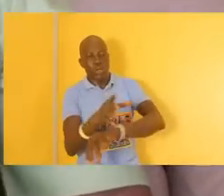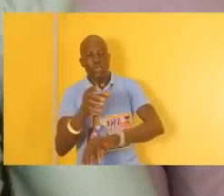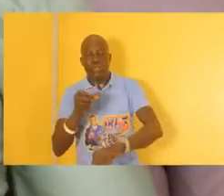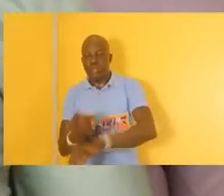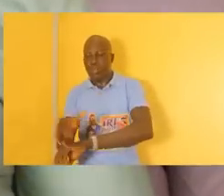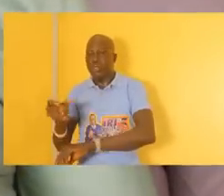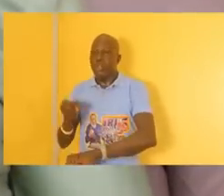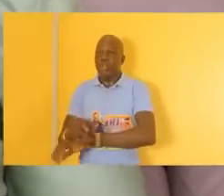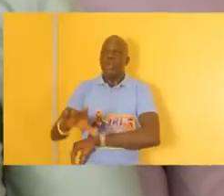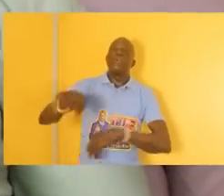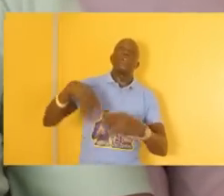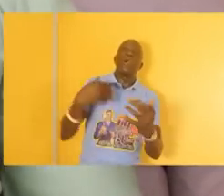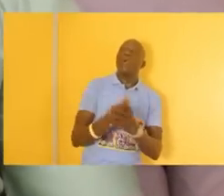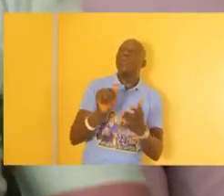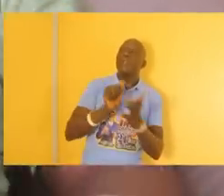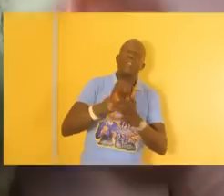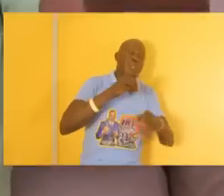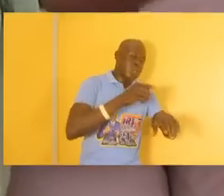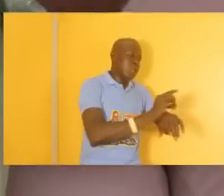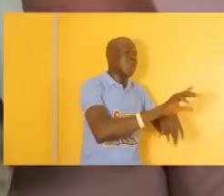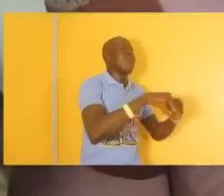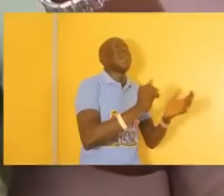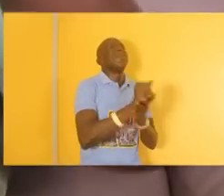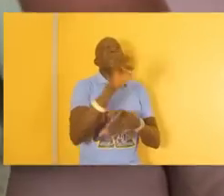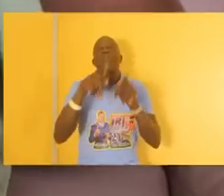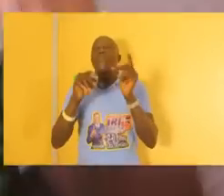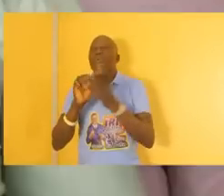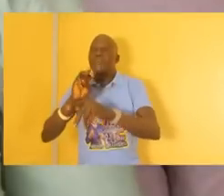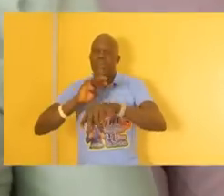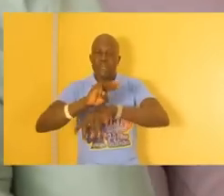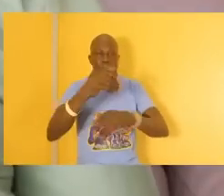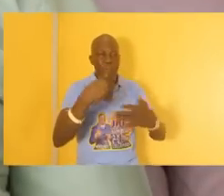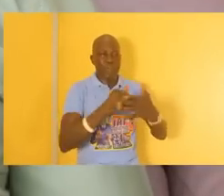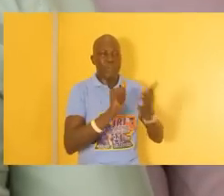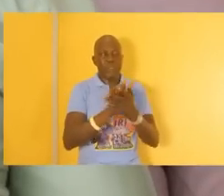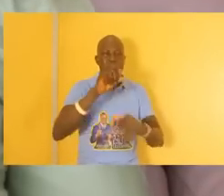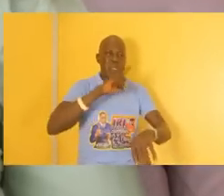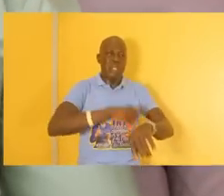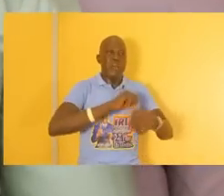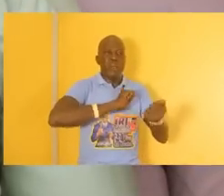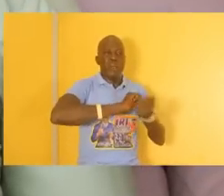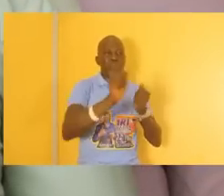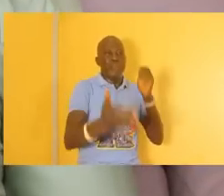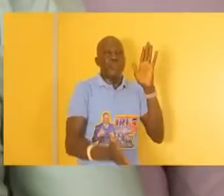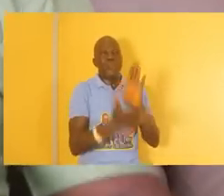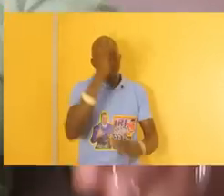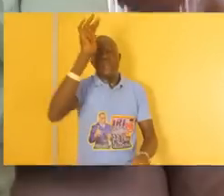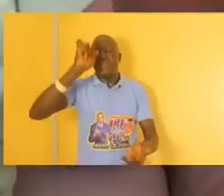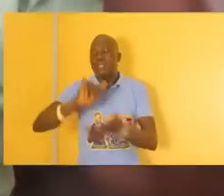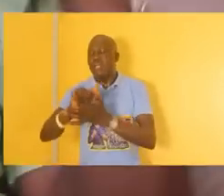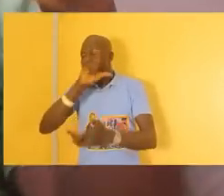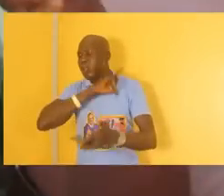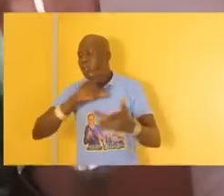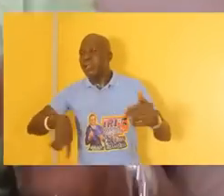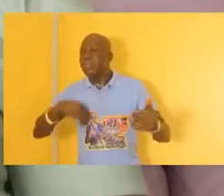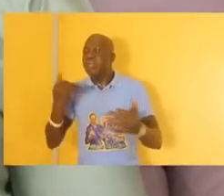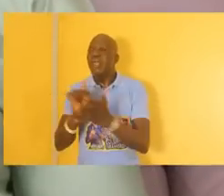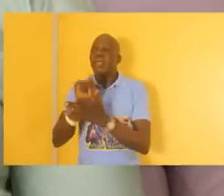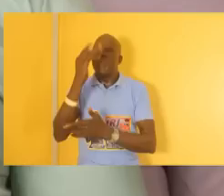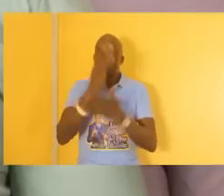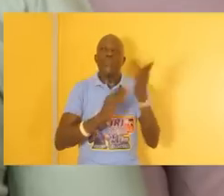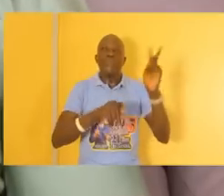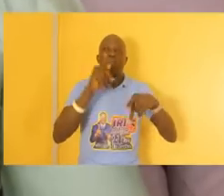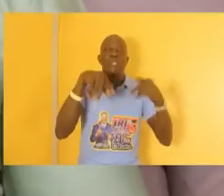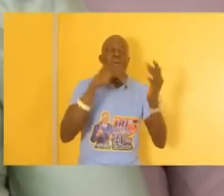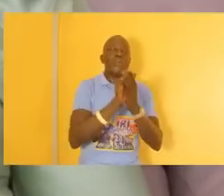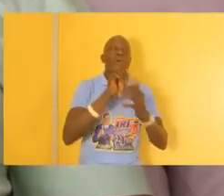excel. But as he was, he's repaid with them. What are you talking about? We are talking